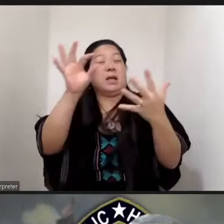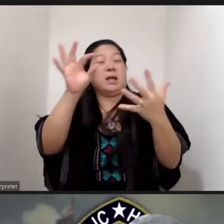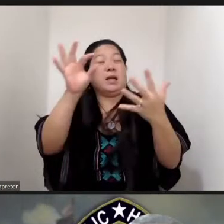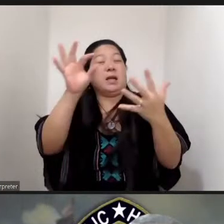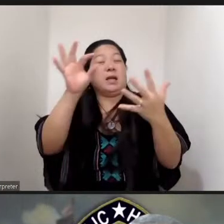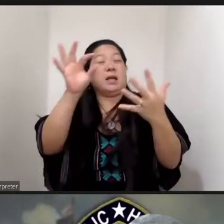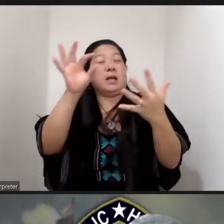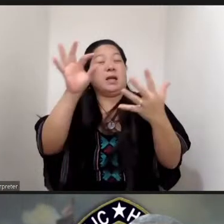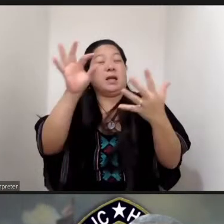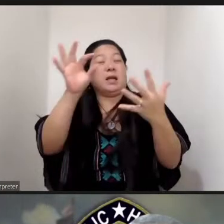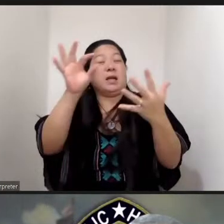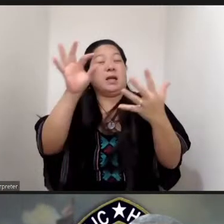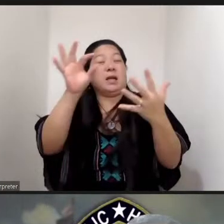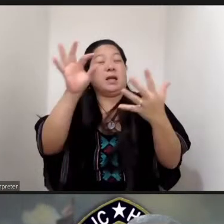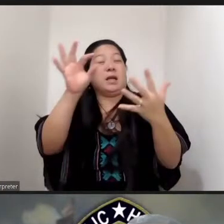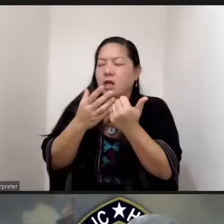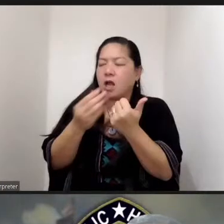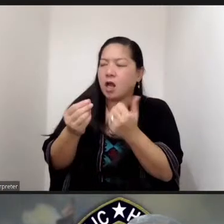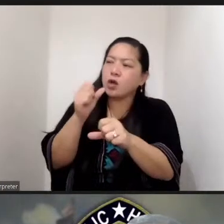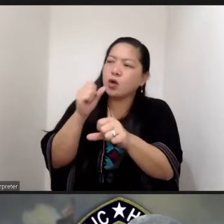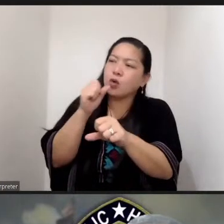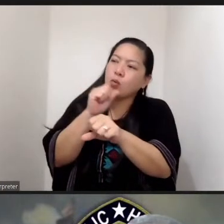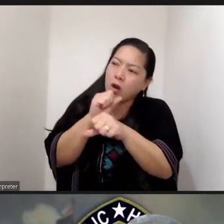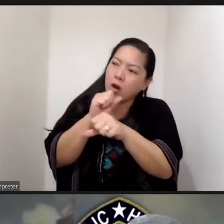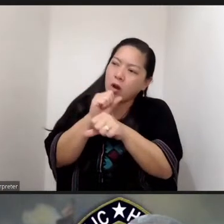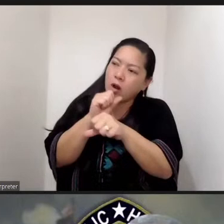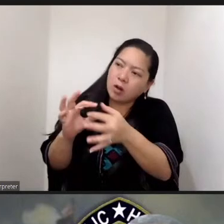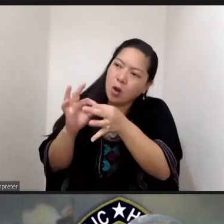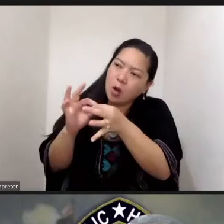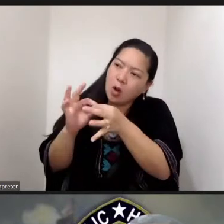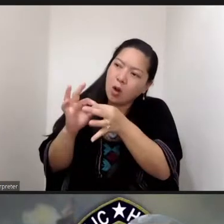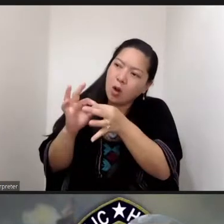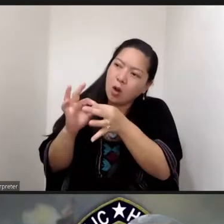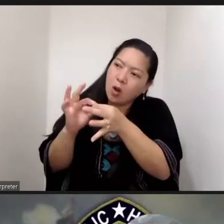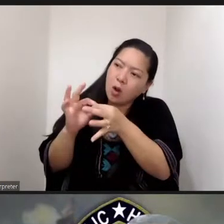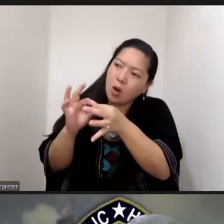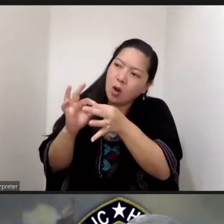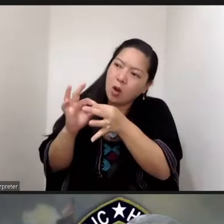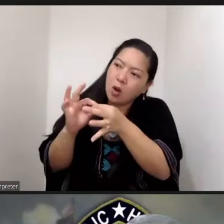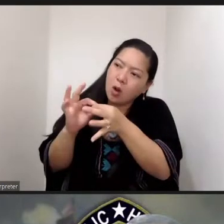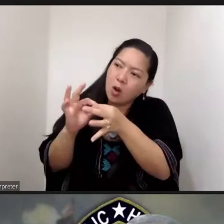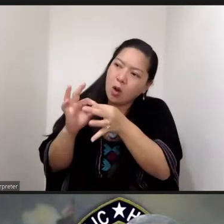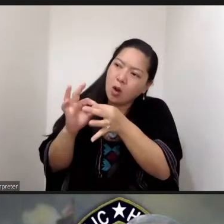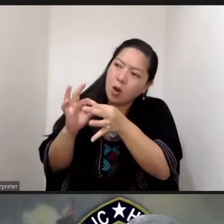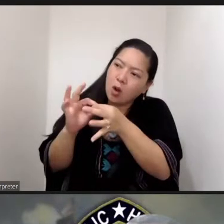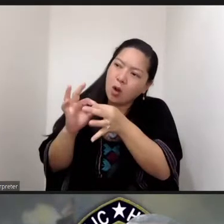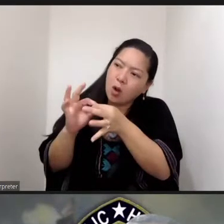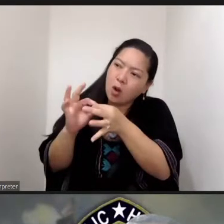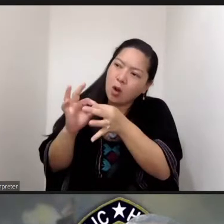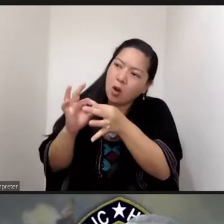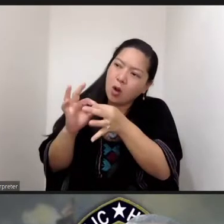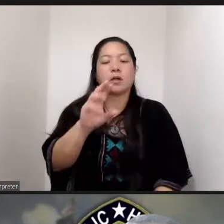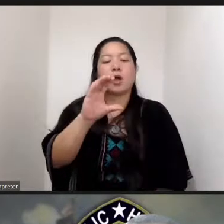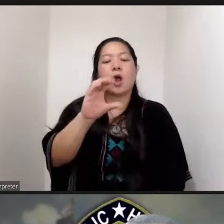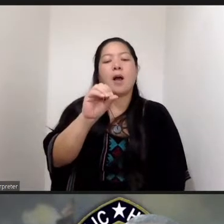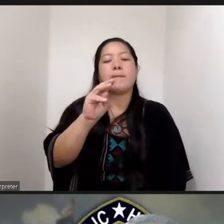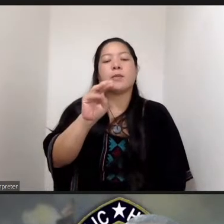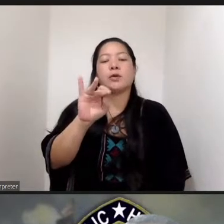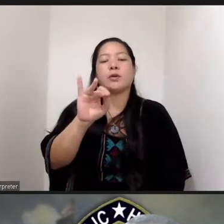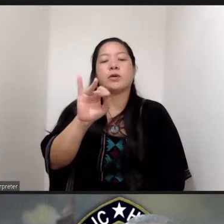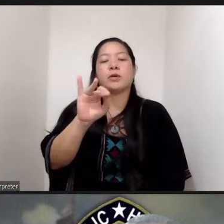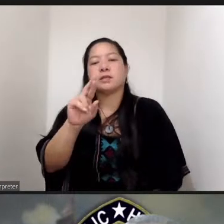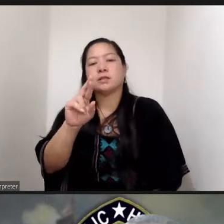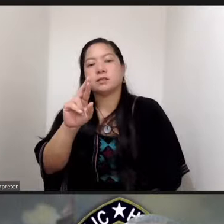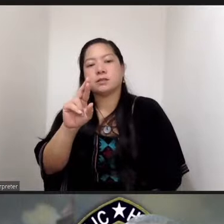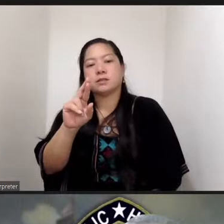work closely with the Chamber of Commerce. I work closely with the business people. I work closely with